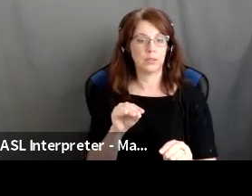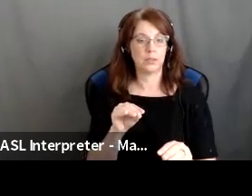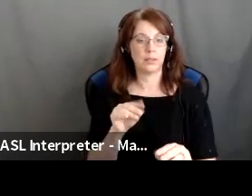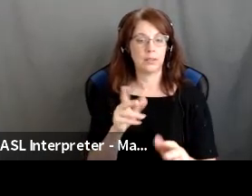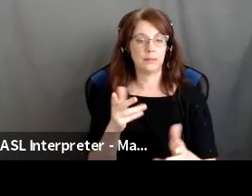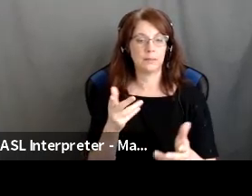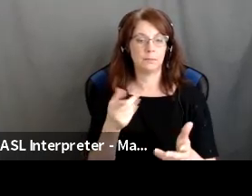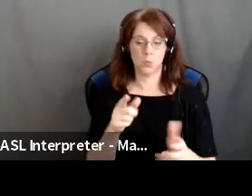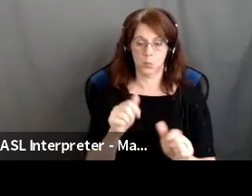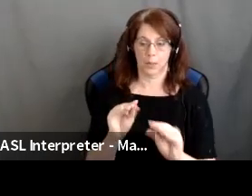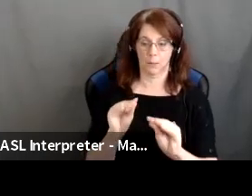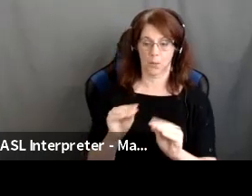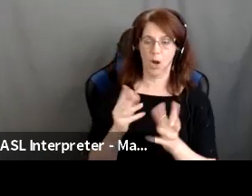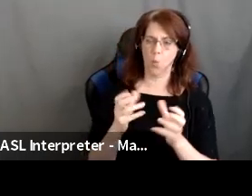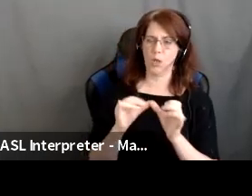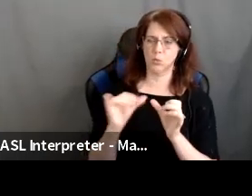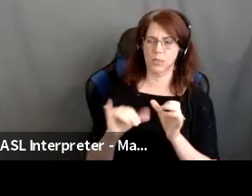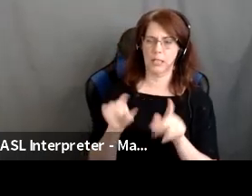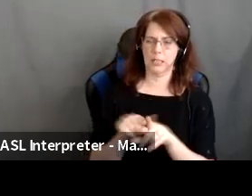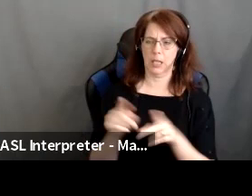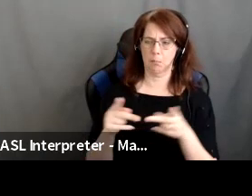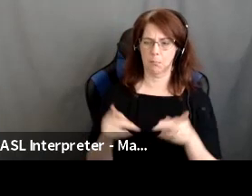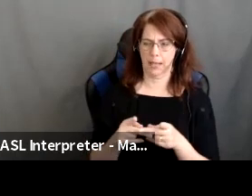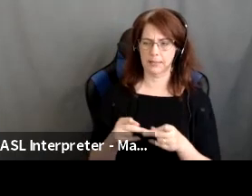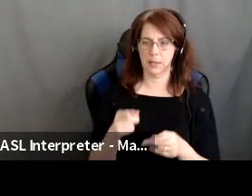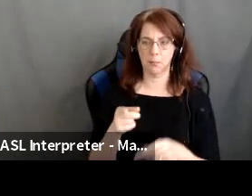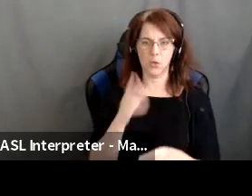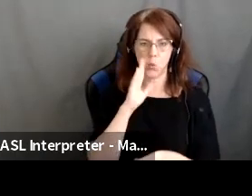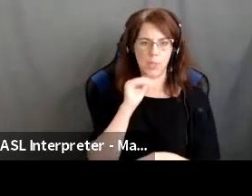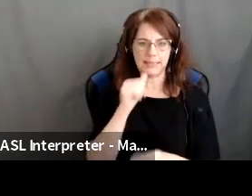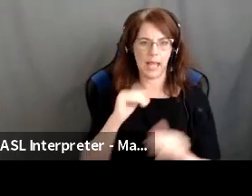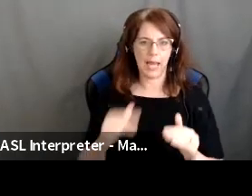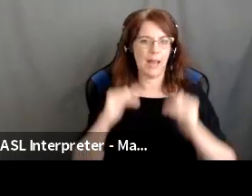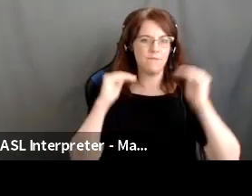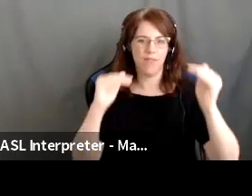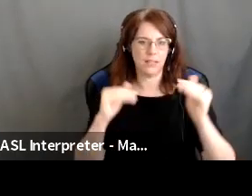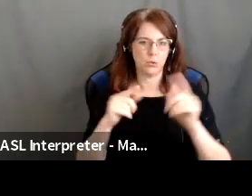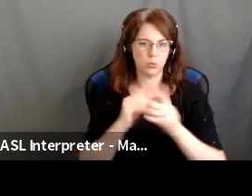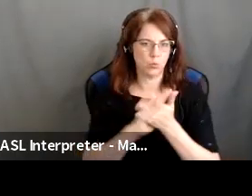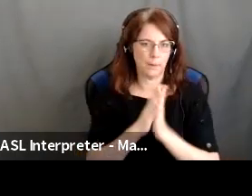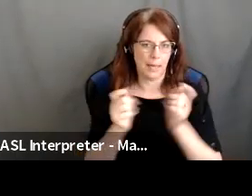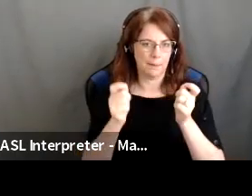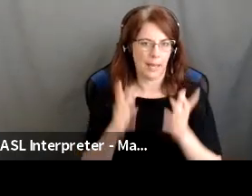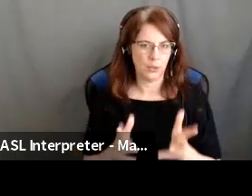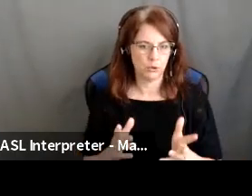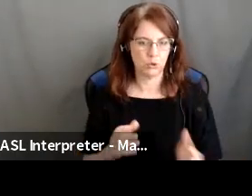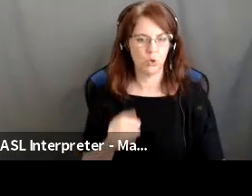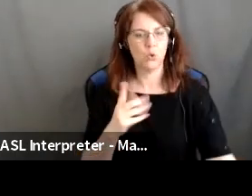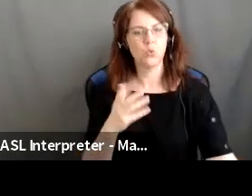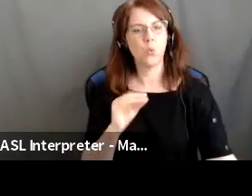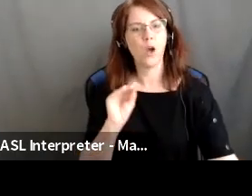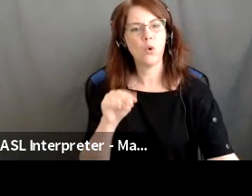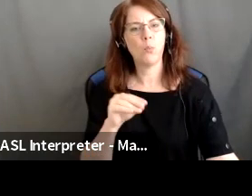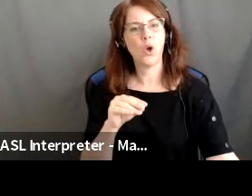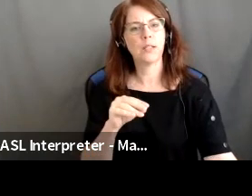you can put you want to stay at the same place, but you want to advance and be a manager, or you want to put